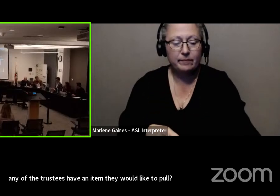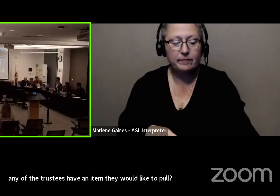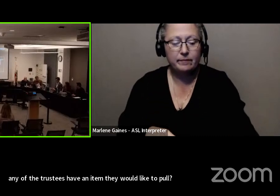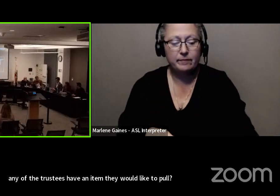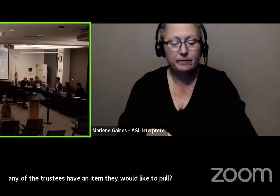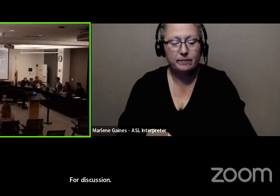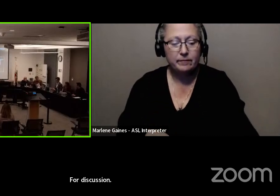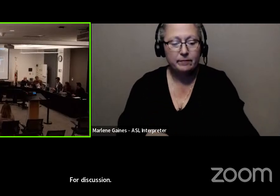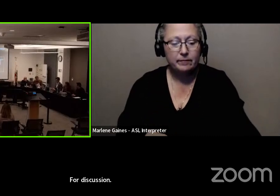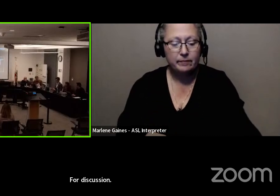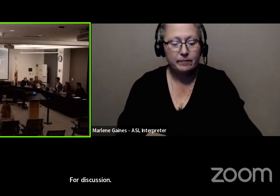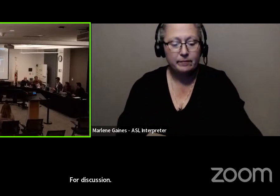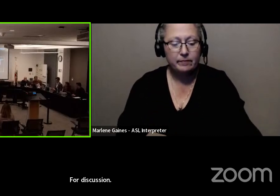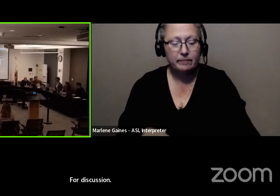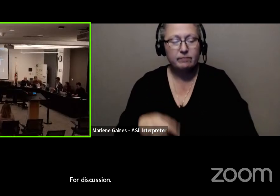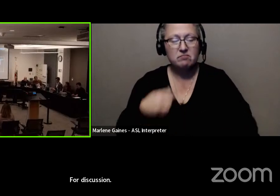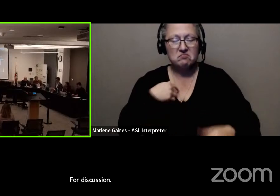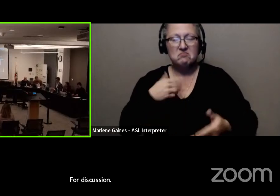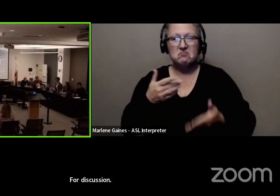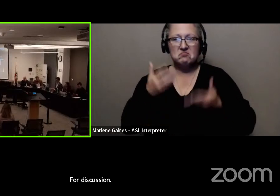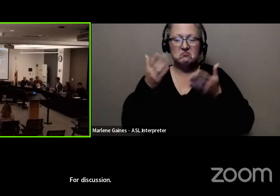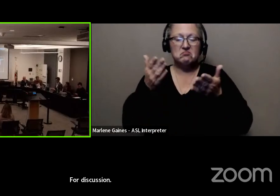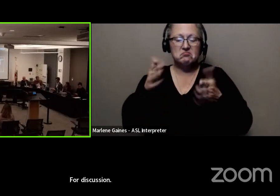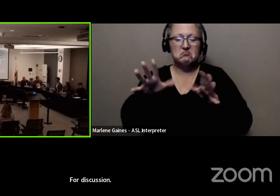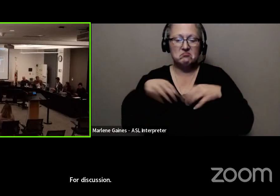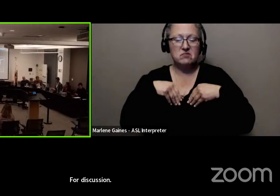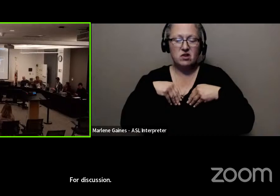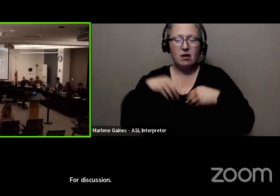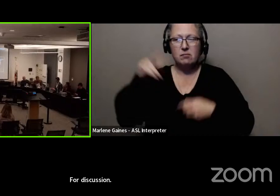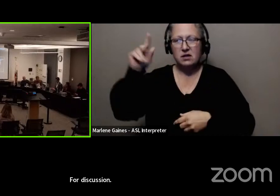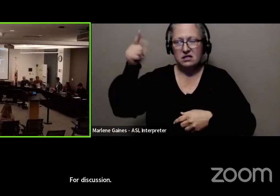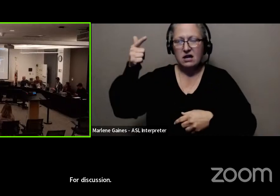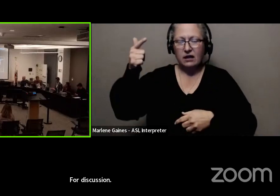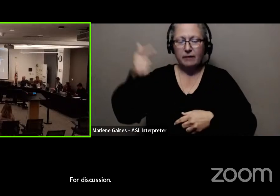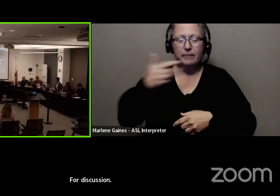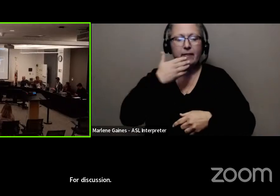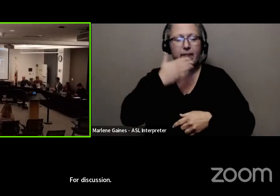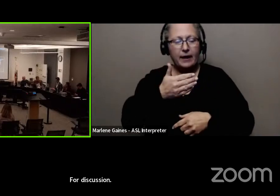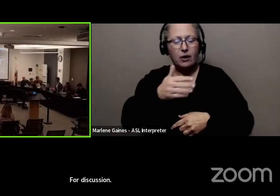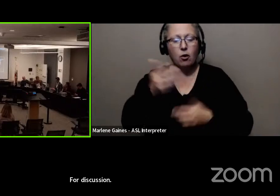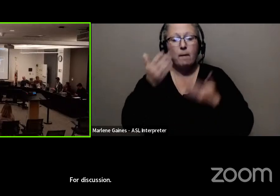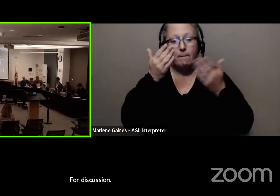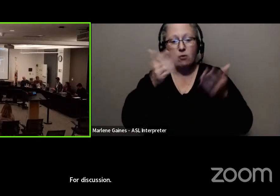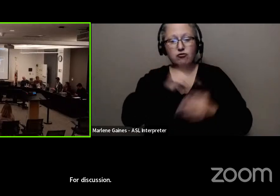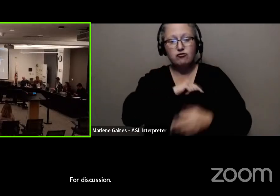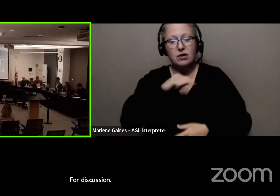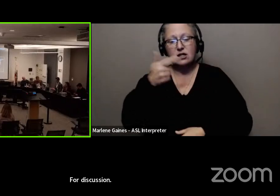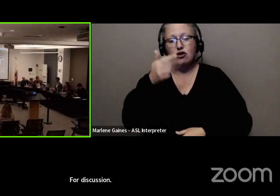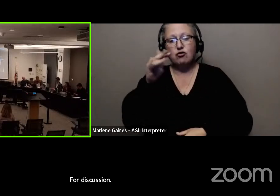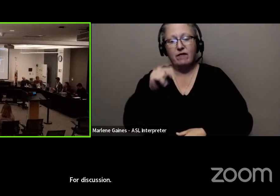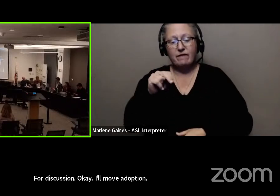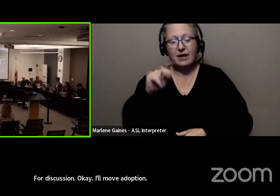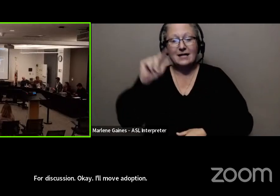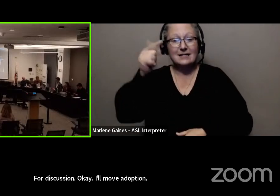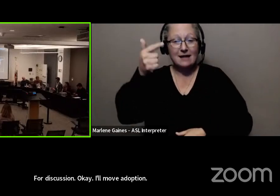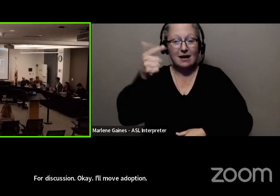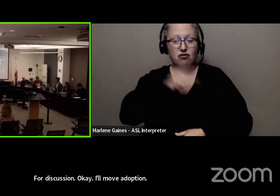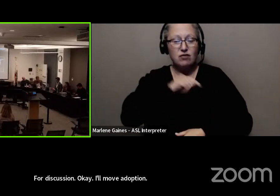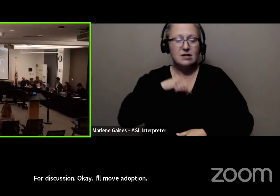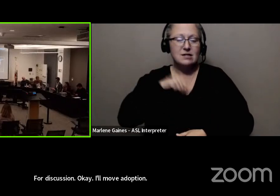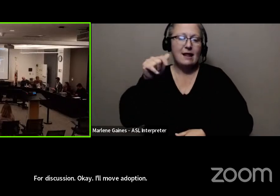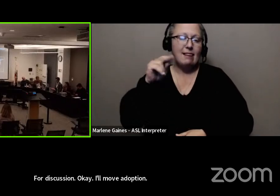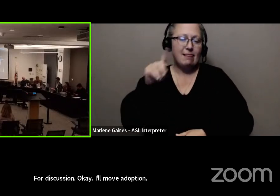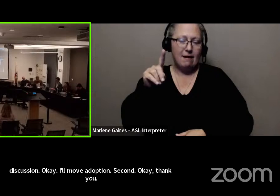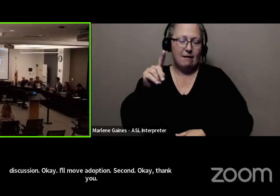No? I'll move adoption. of Second. consent- Okay, consent thank you. agenda. We have a motion by trustee Griffin and a second by trustee